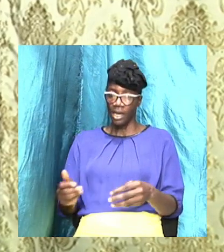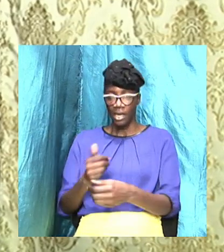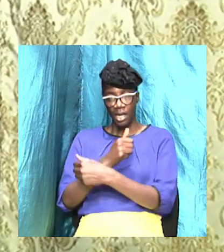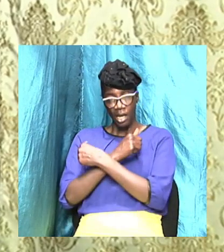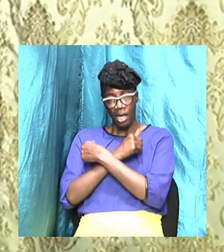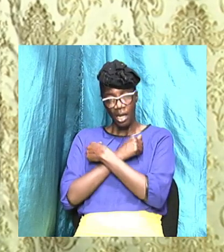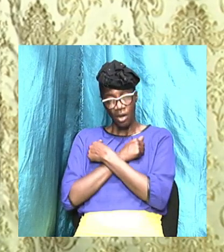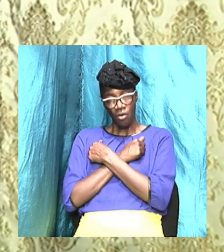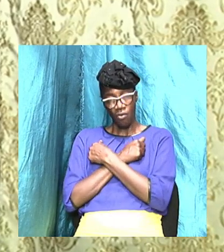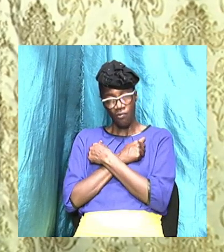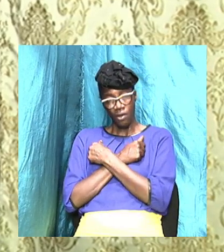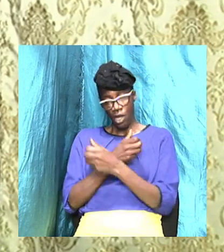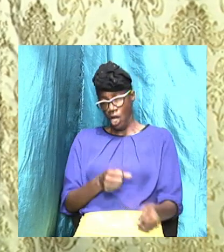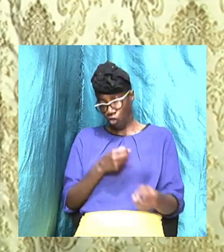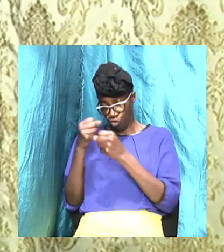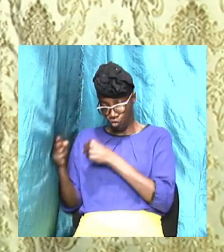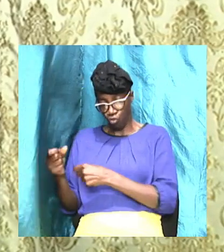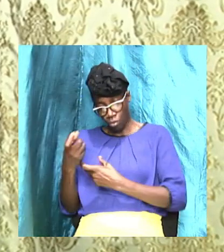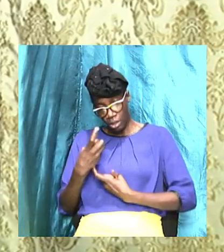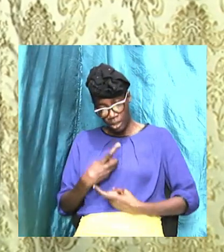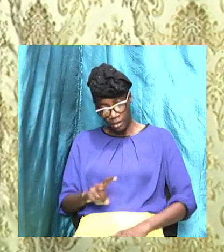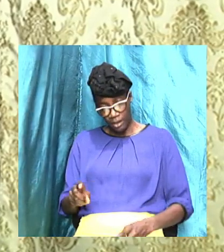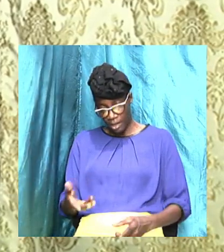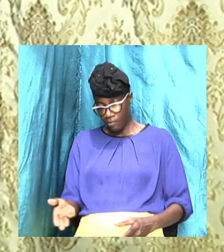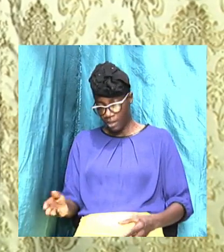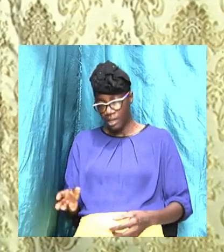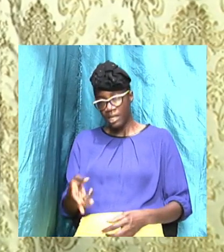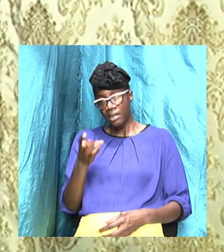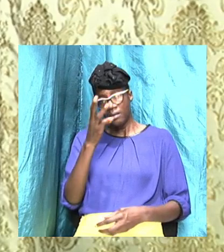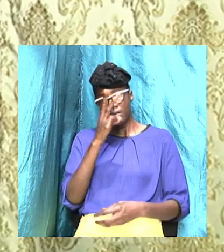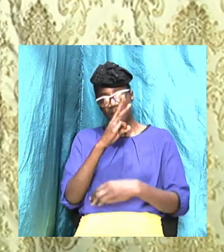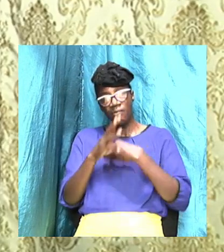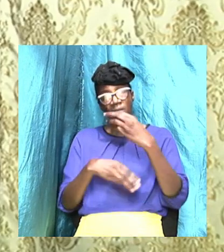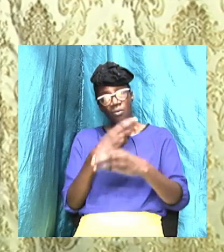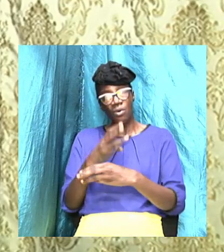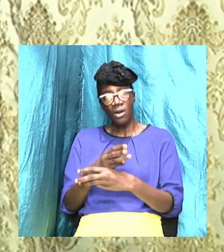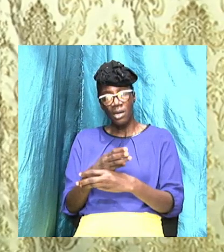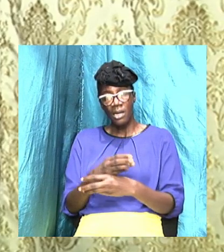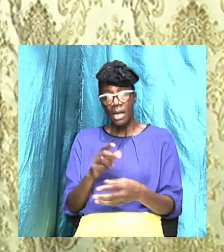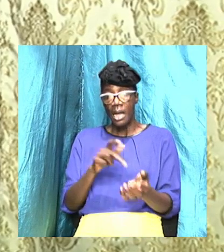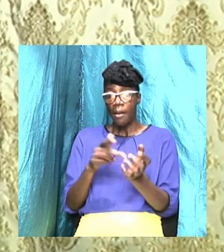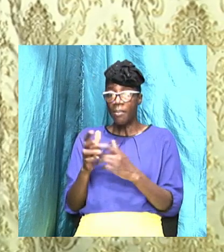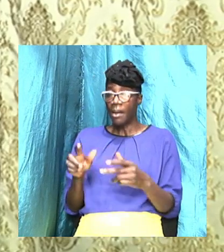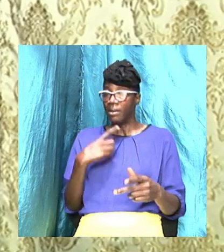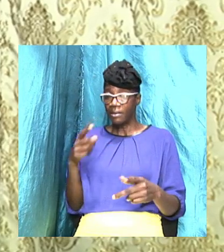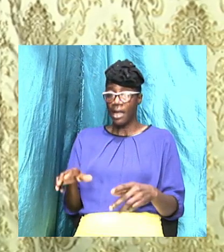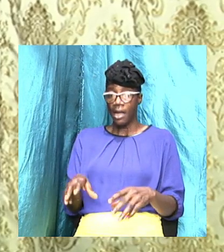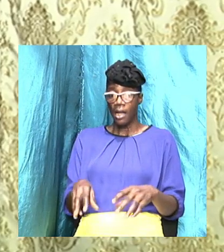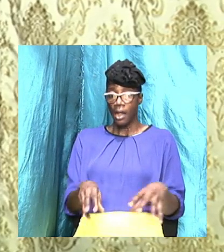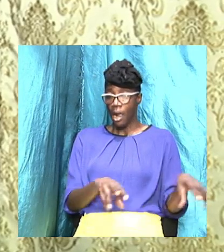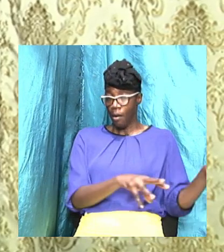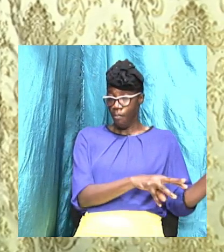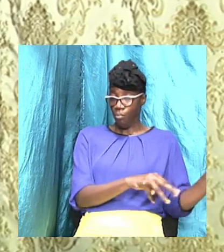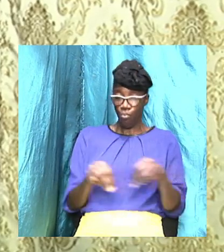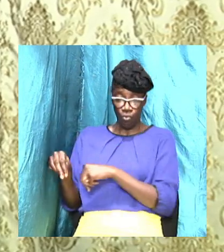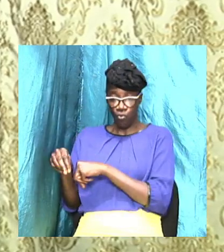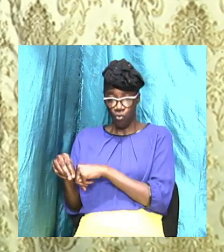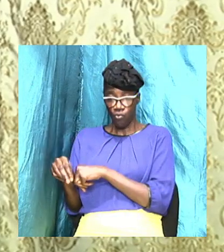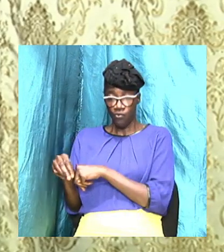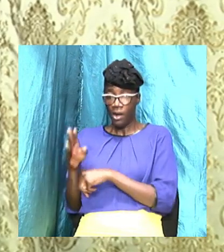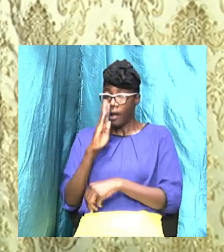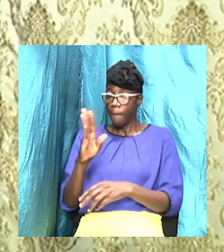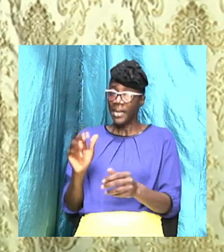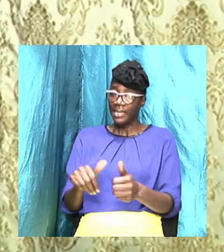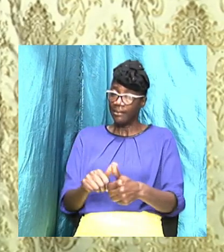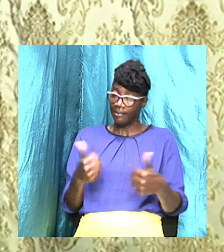have a strong desire for the things of the world. Wherefore, the Bible says, come out from among them and be ye separate,